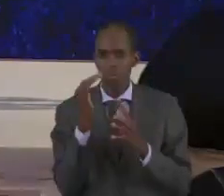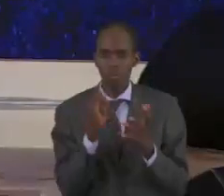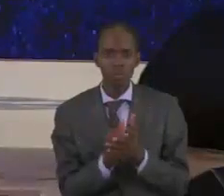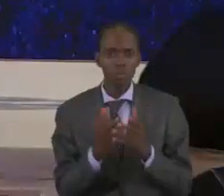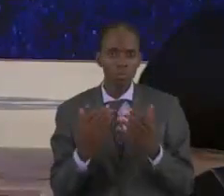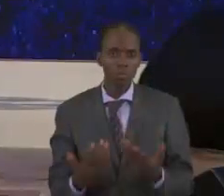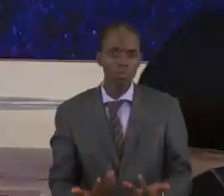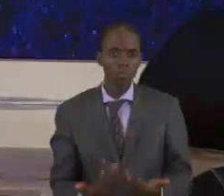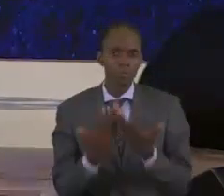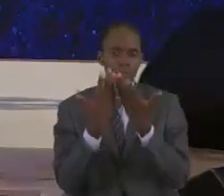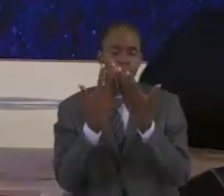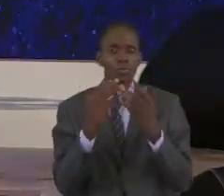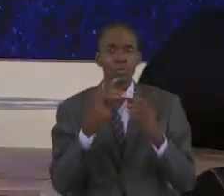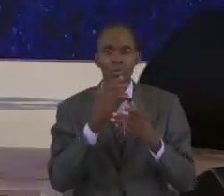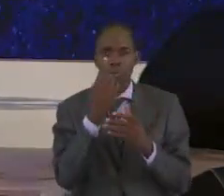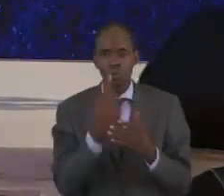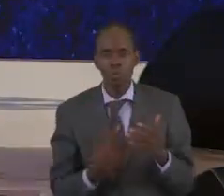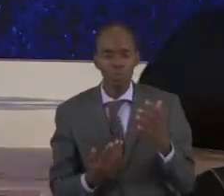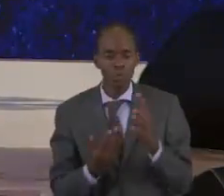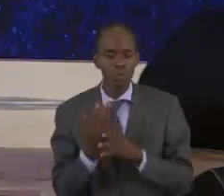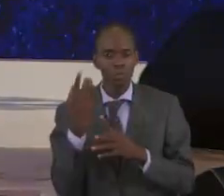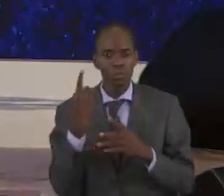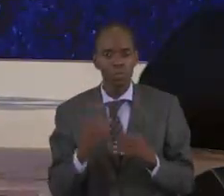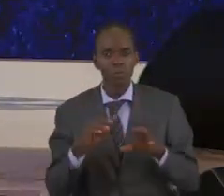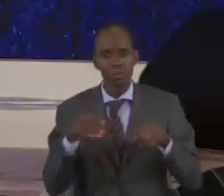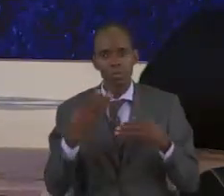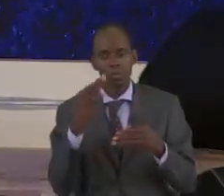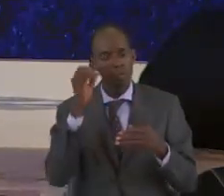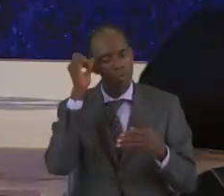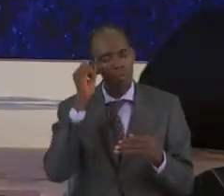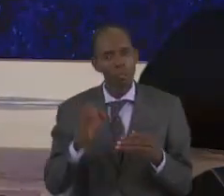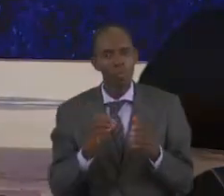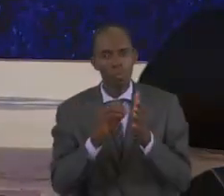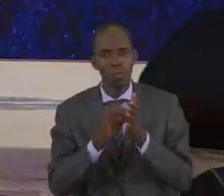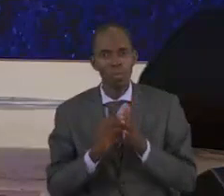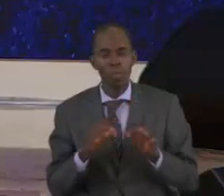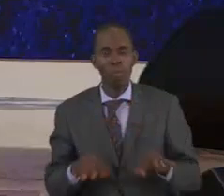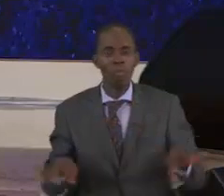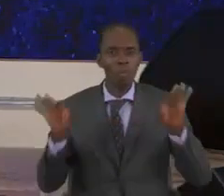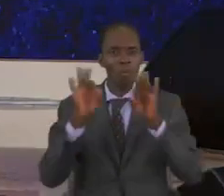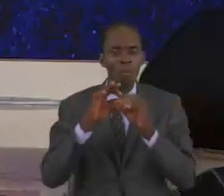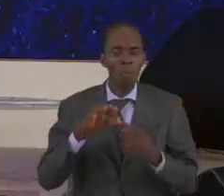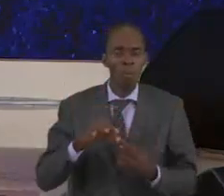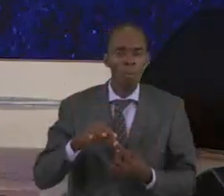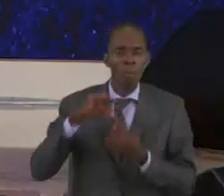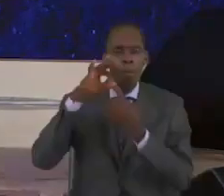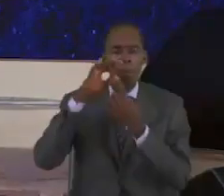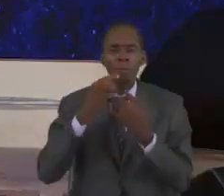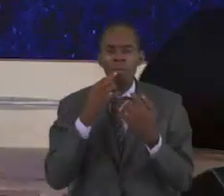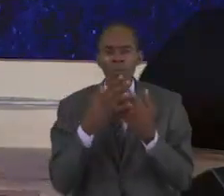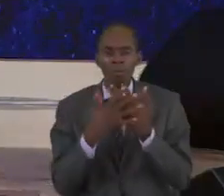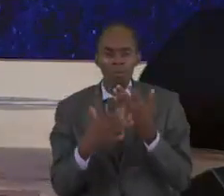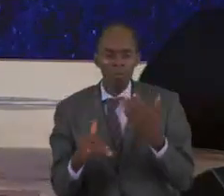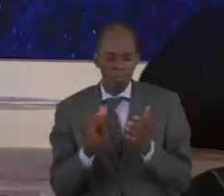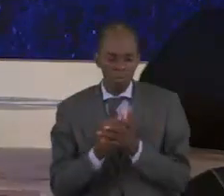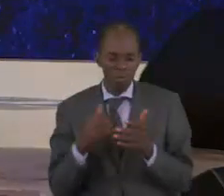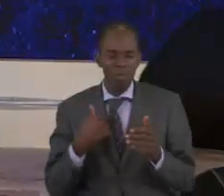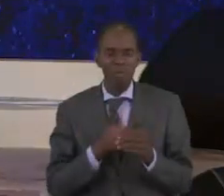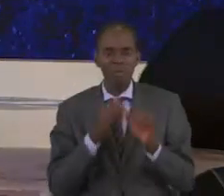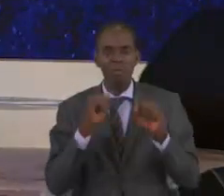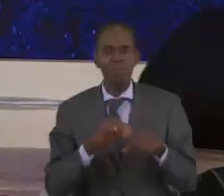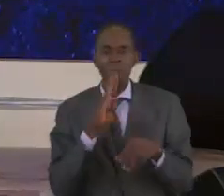only through that shedding of the pure blood, of the spotless blood, of the sinless blood, that we can be